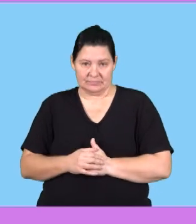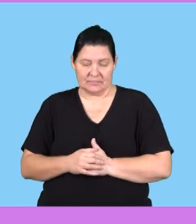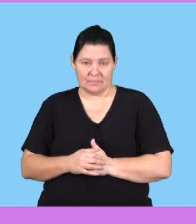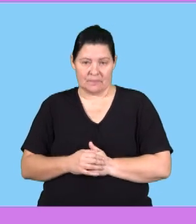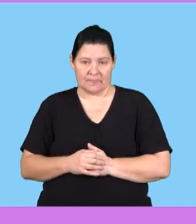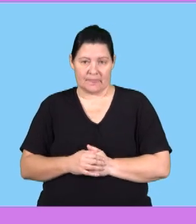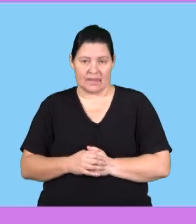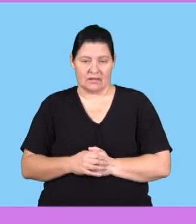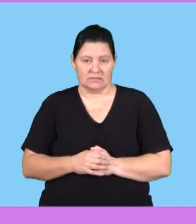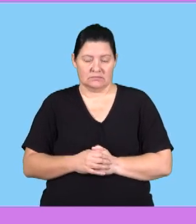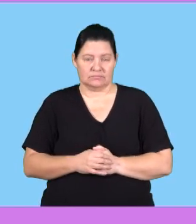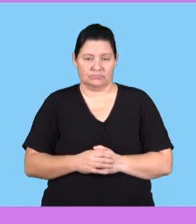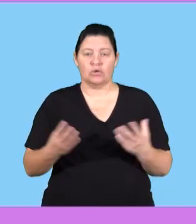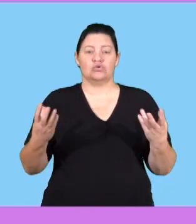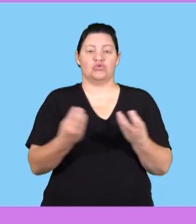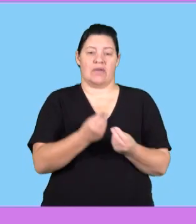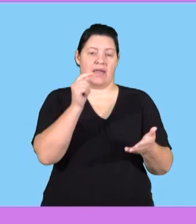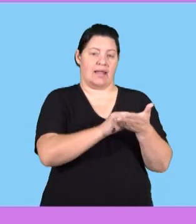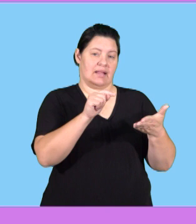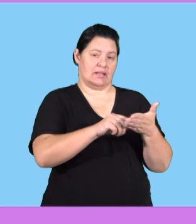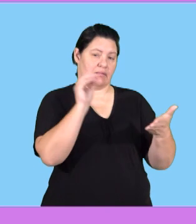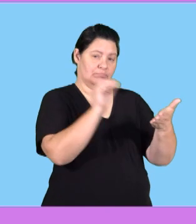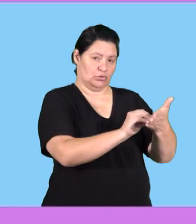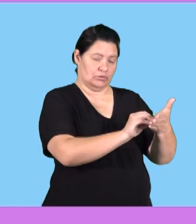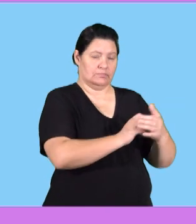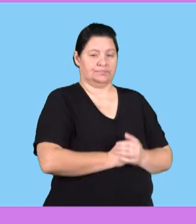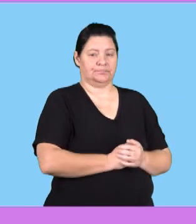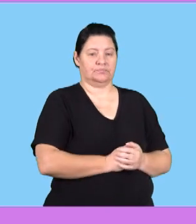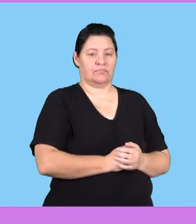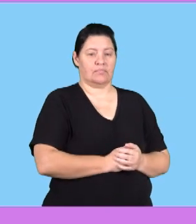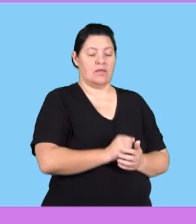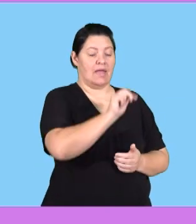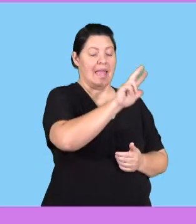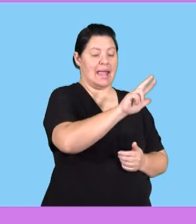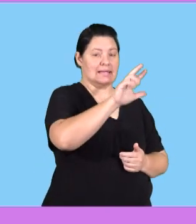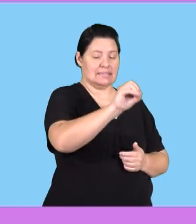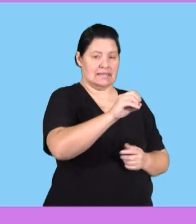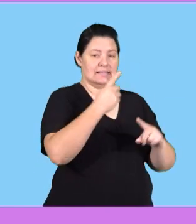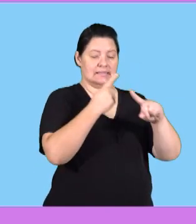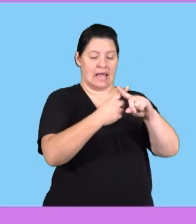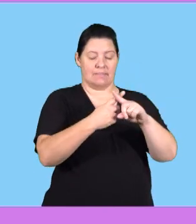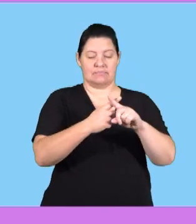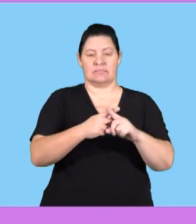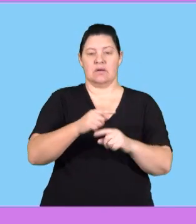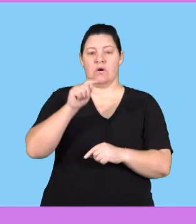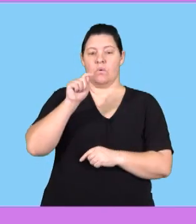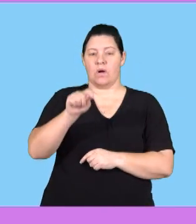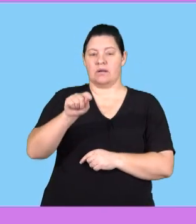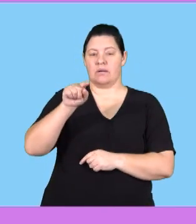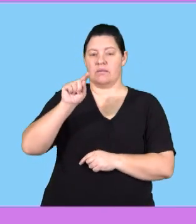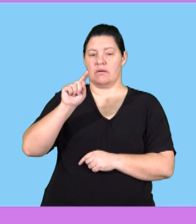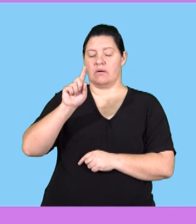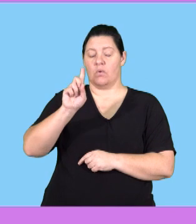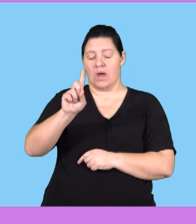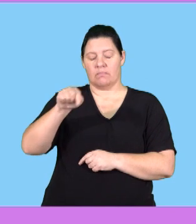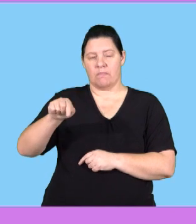1.5 hours. So let's press the calculator together. Then we will have 80